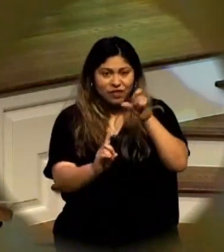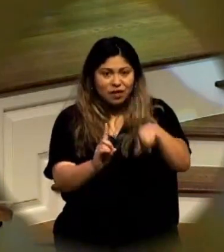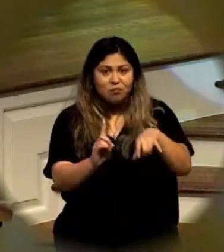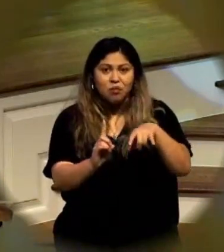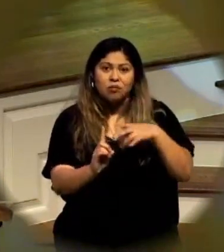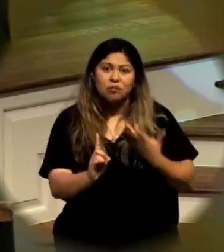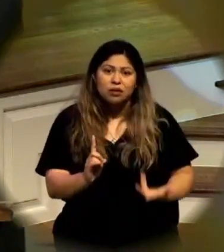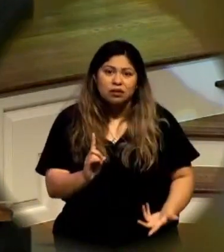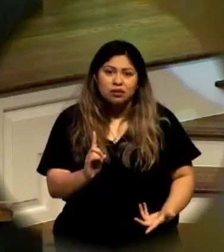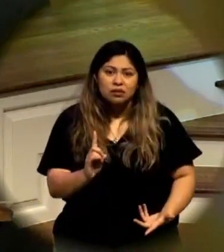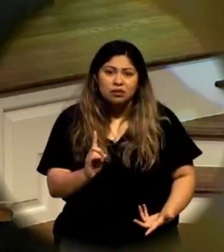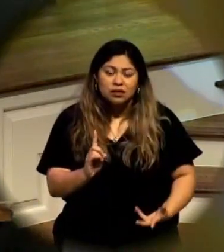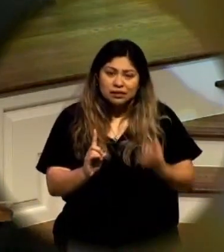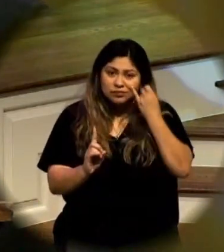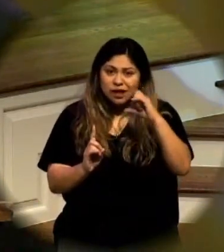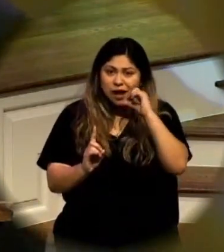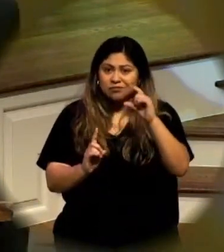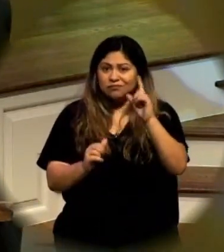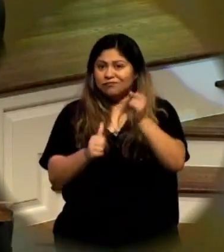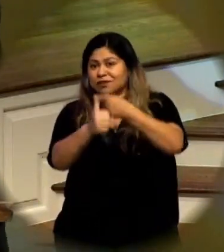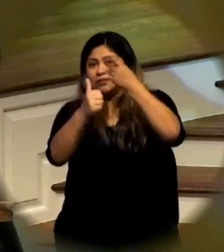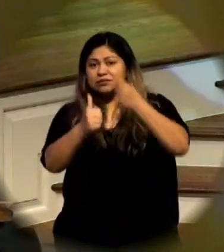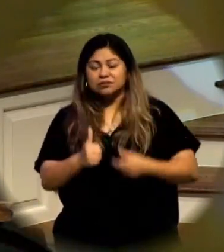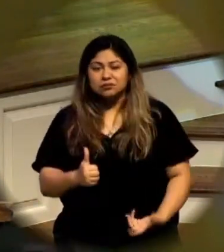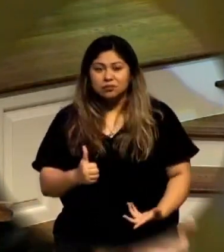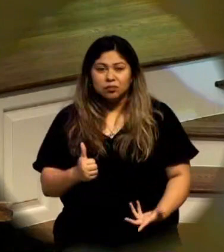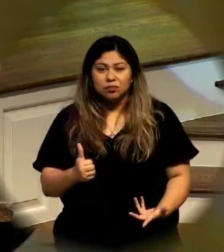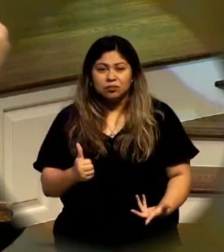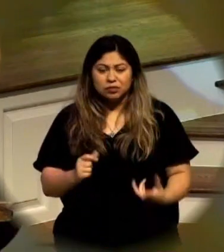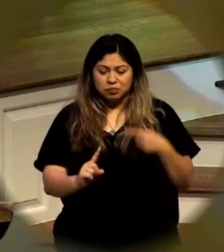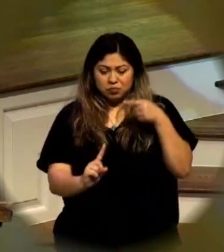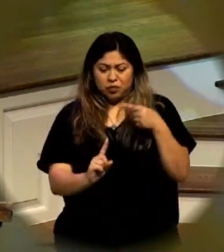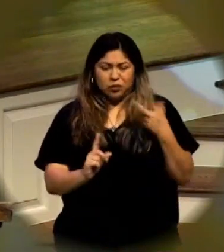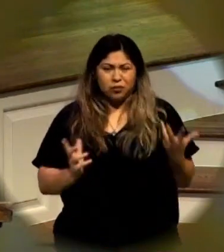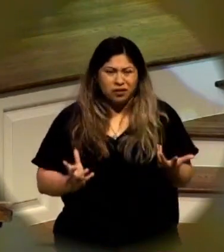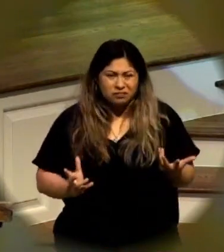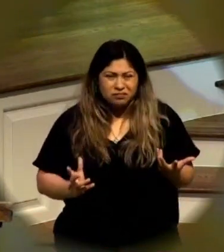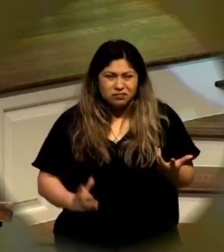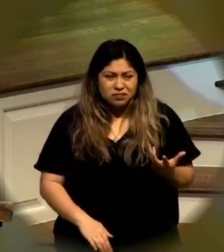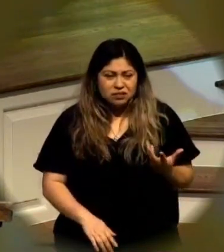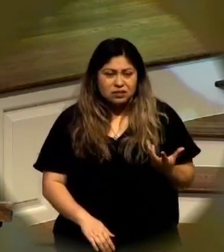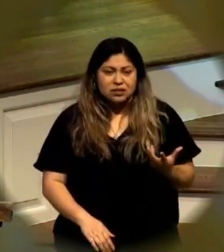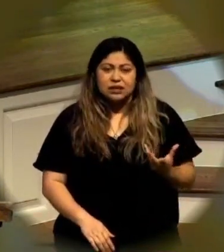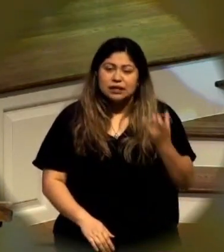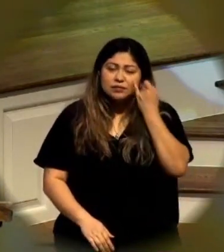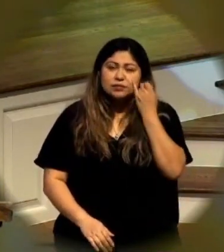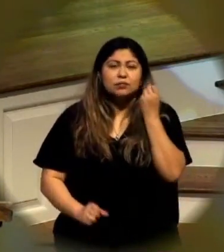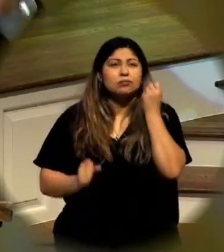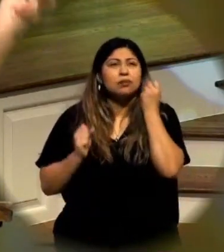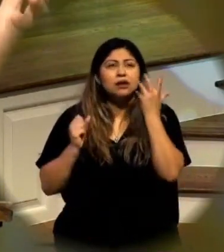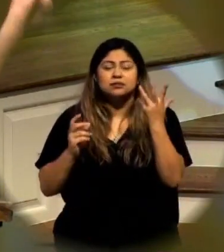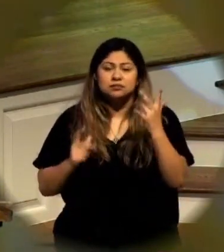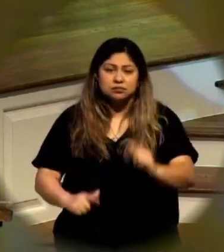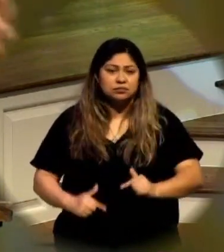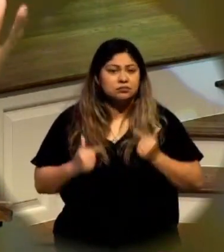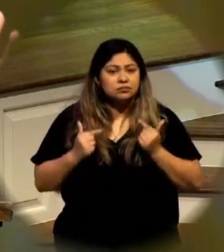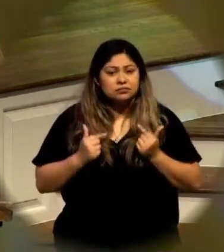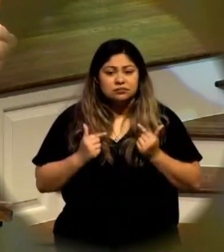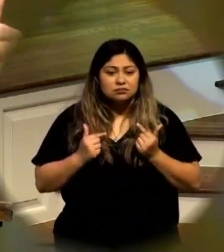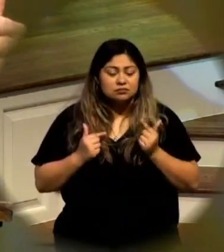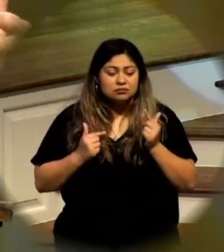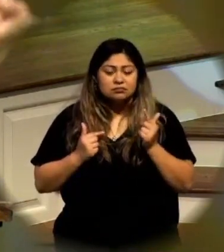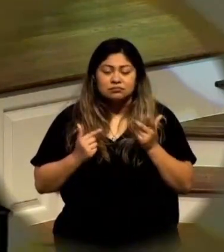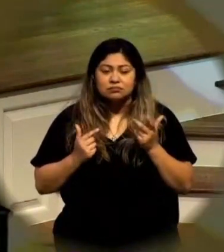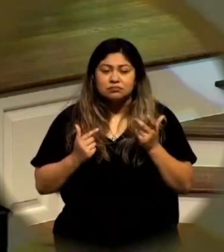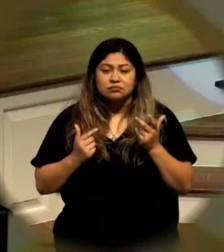you're not first in the race, what's the point? And yet there's so much life to be lived where it isn't, so much